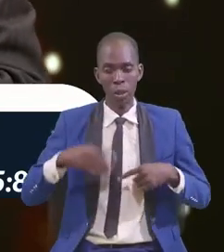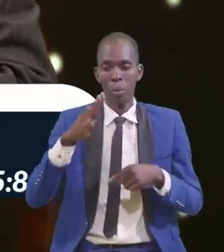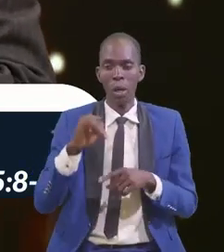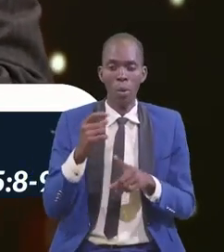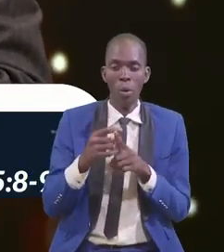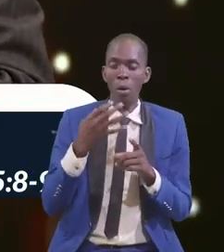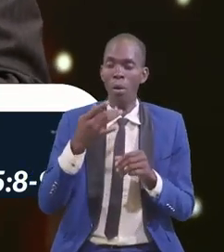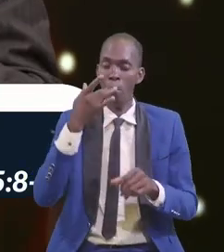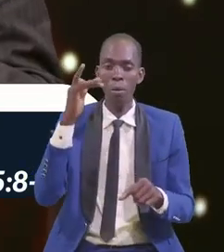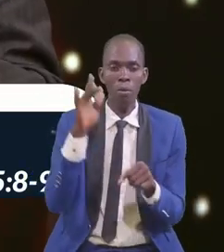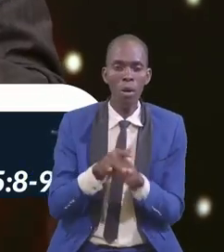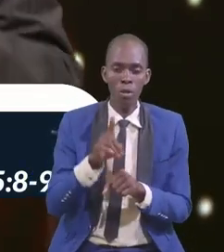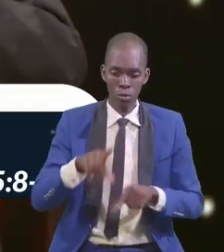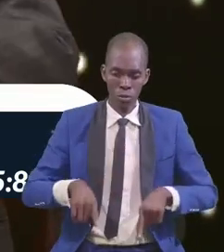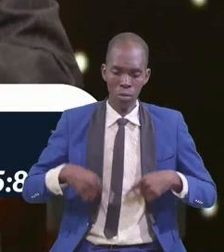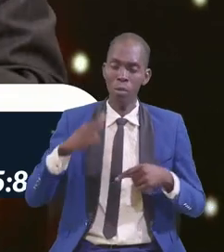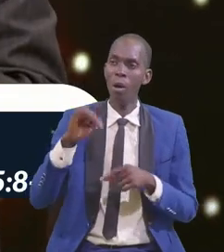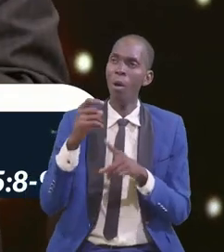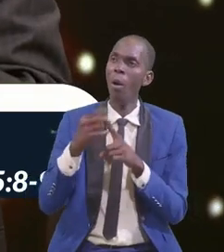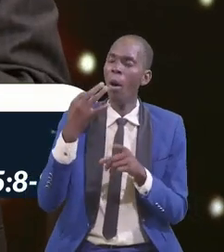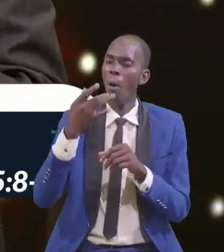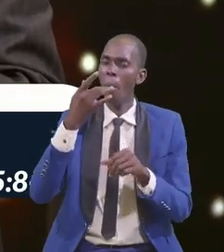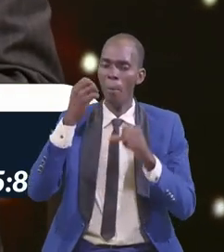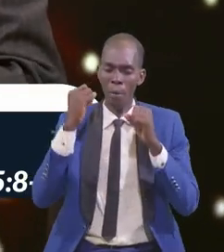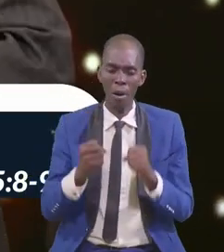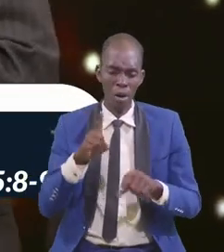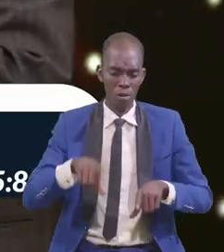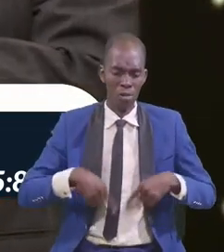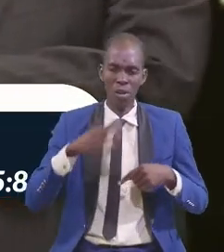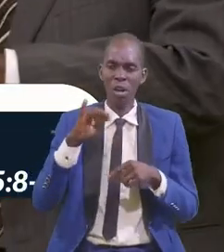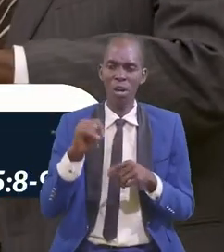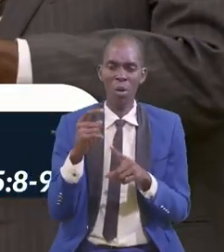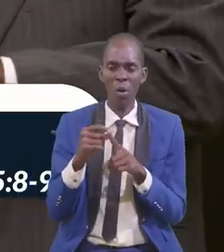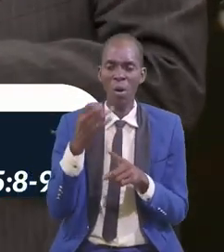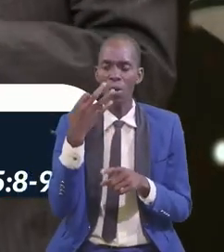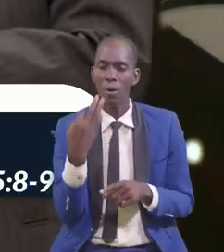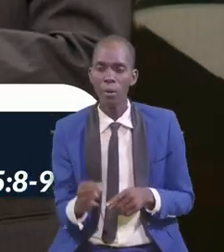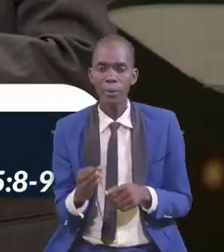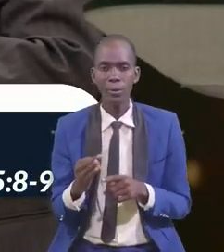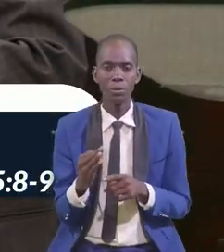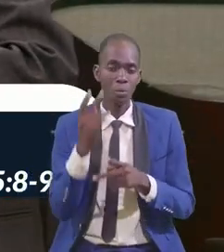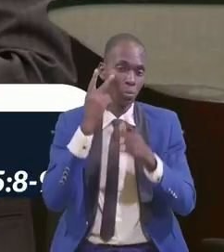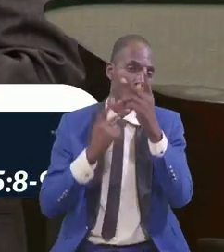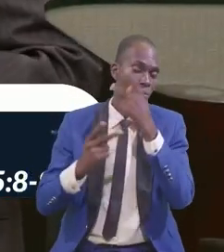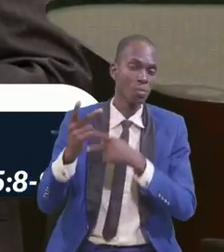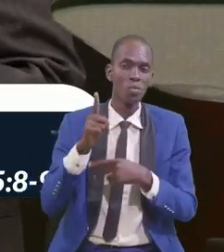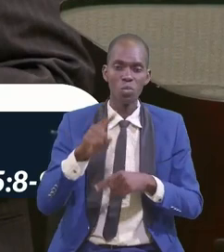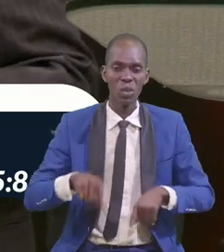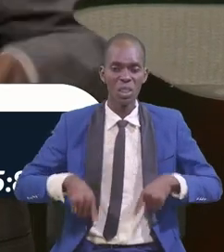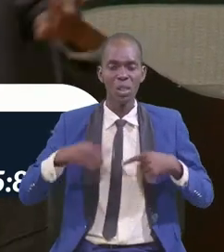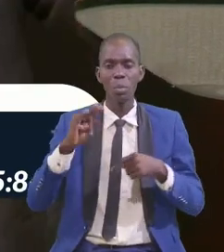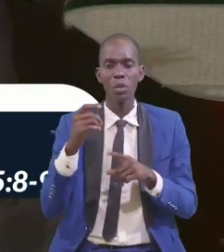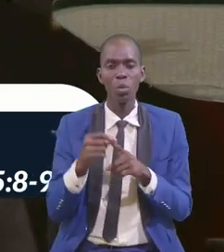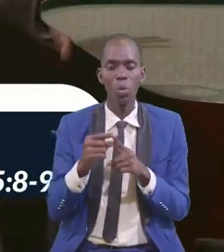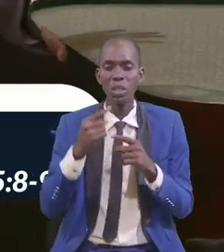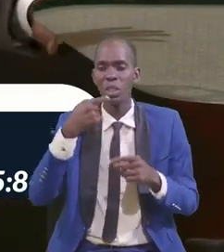by that word, the word of prophecy, you live by that word, the word of his proclamation, you live